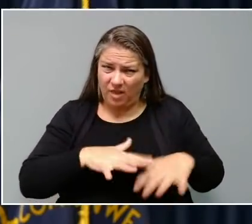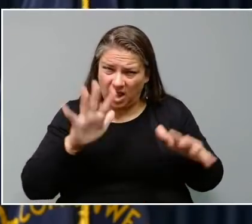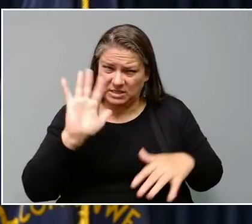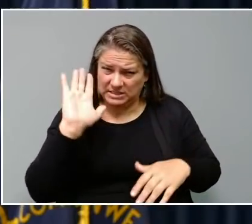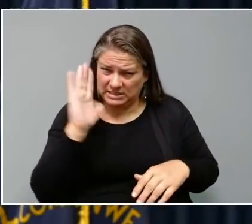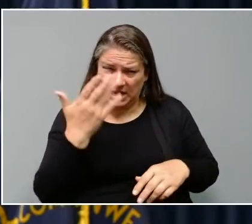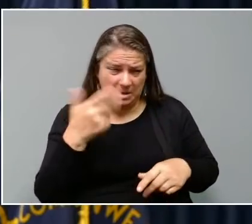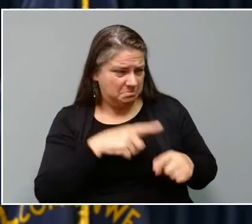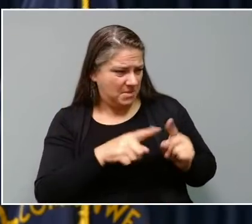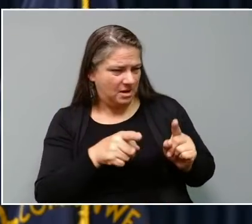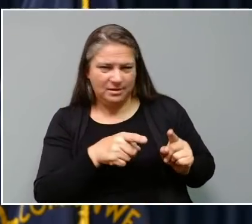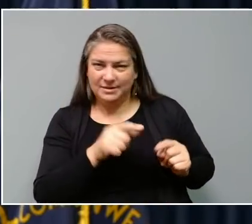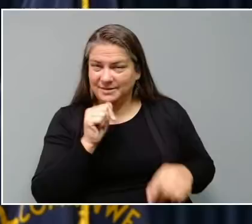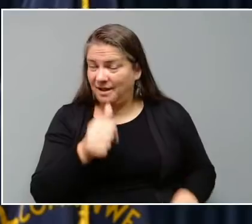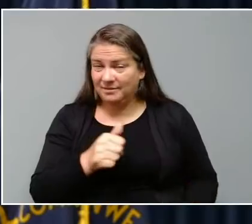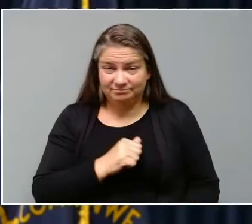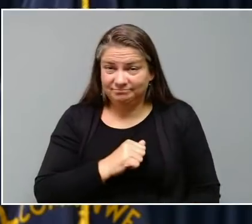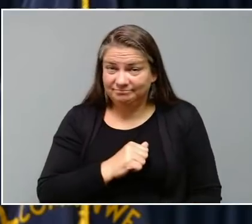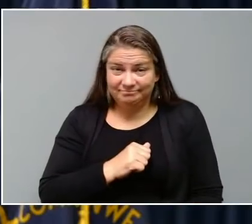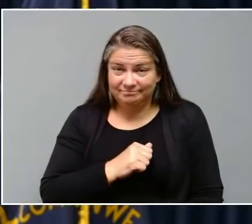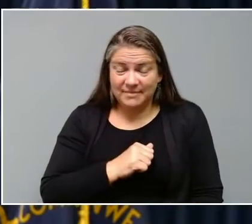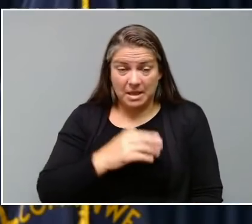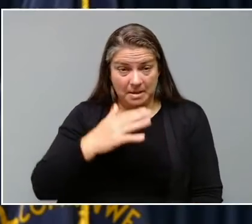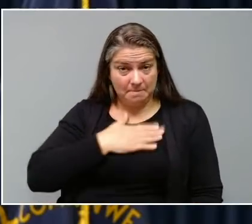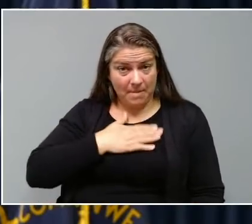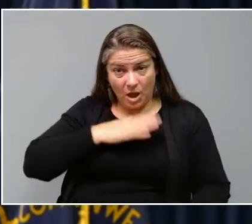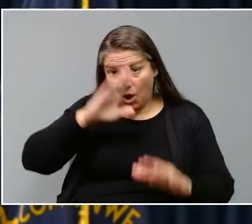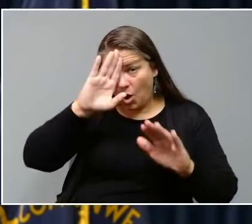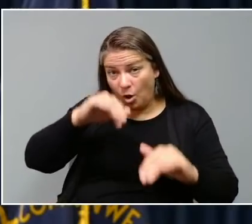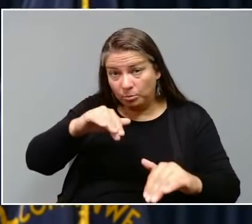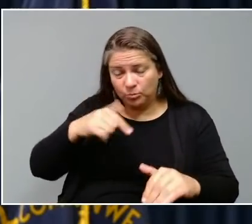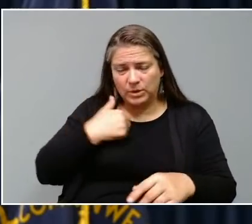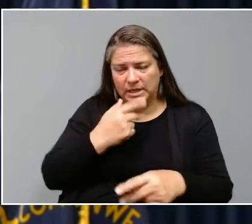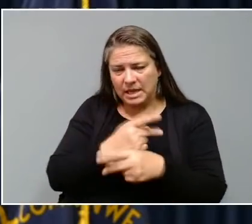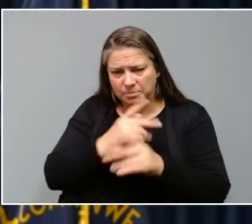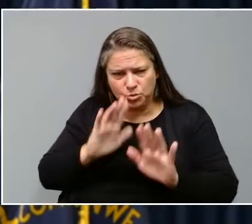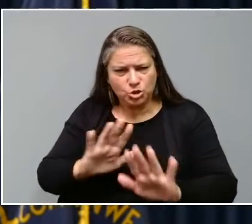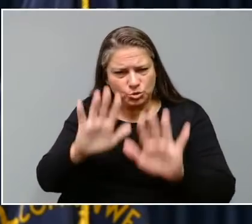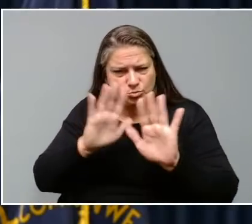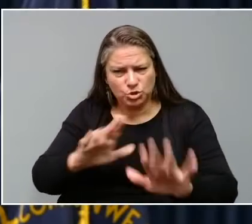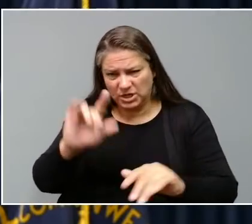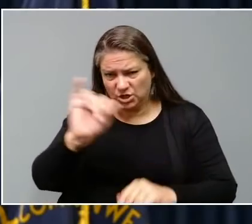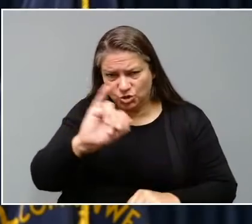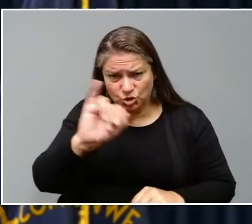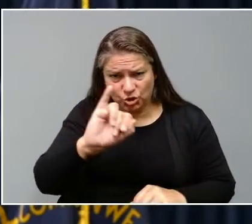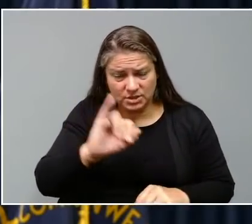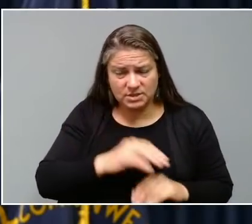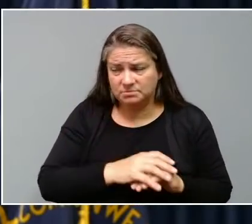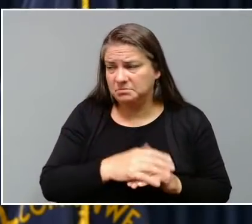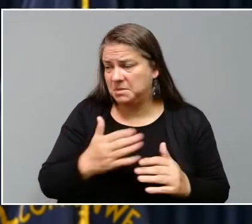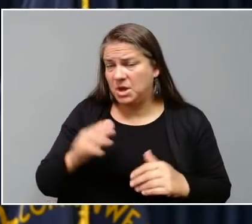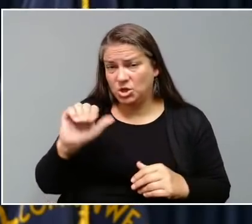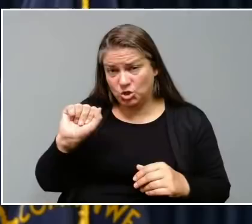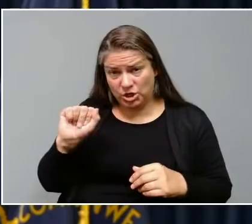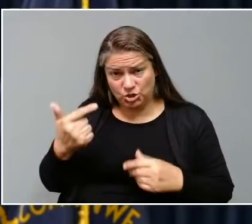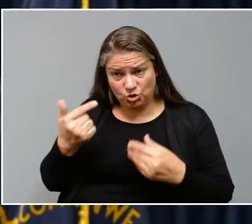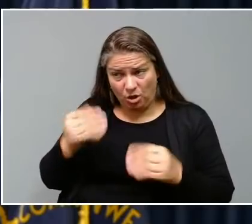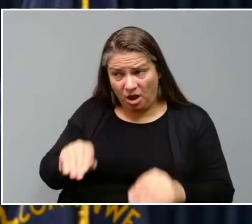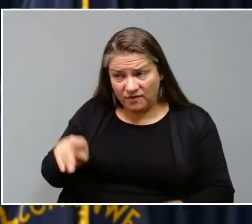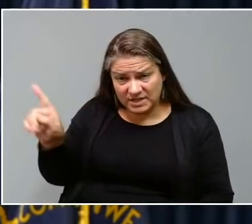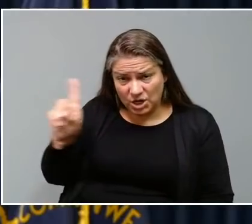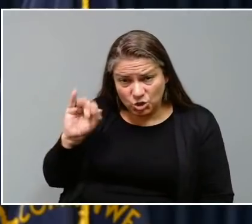flood. My hope is that we can continue to push on the insurance side, and whether that's the Attorney General's office or